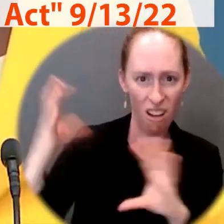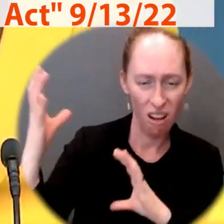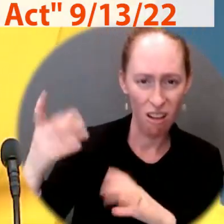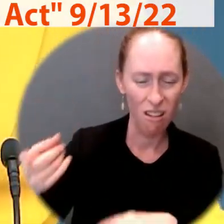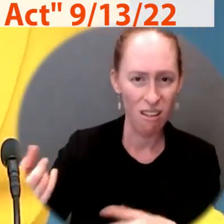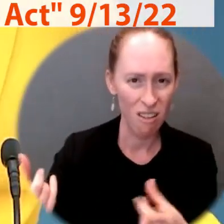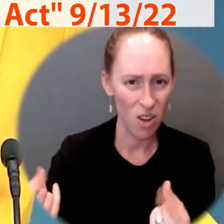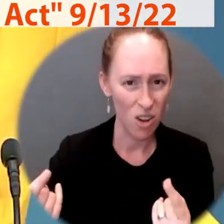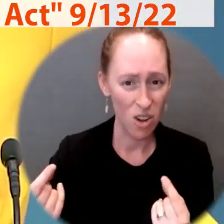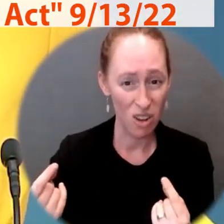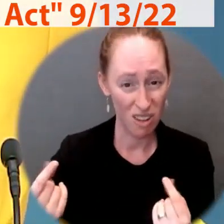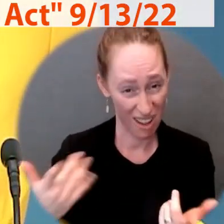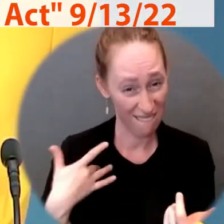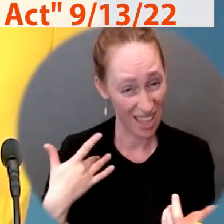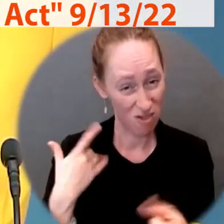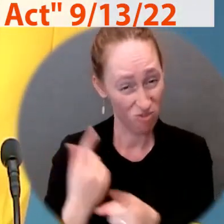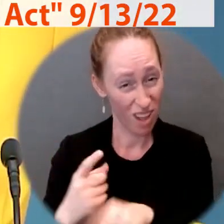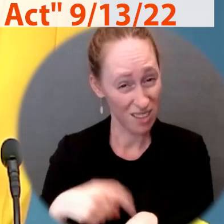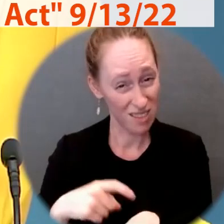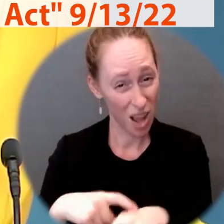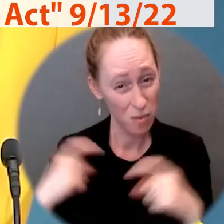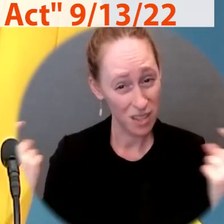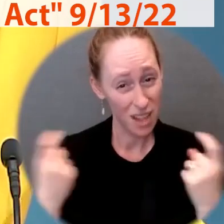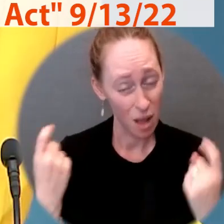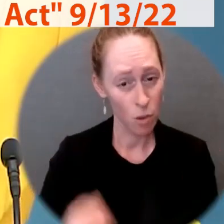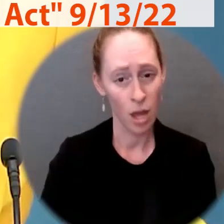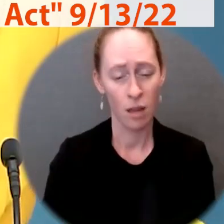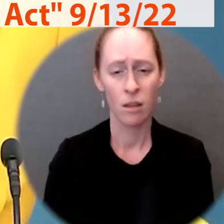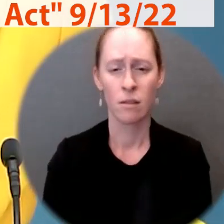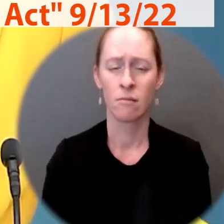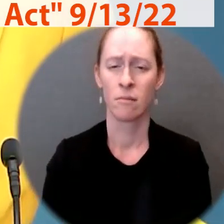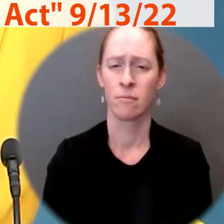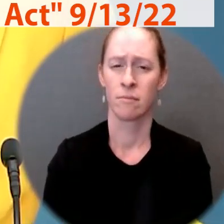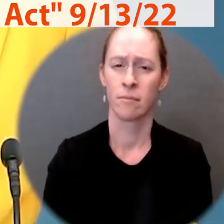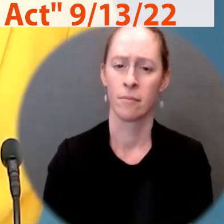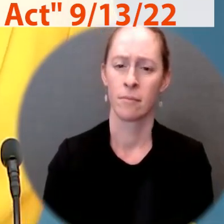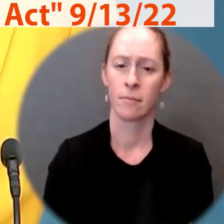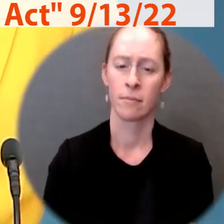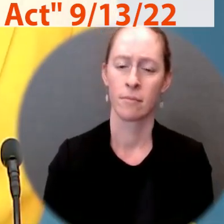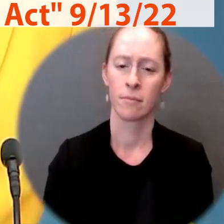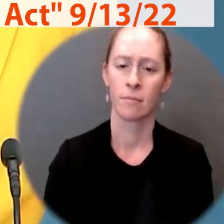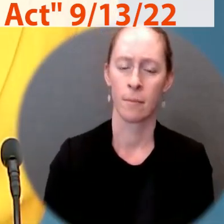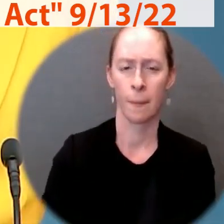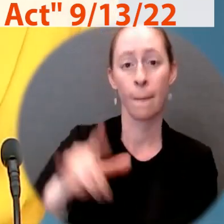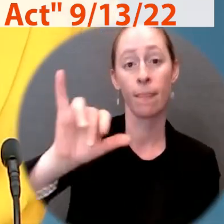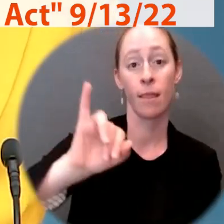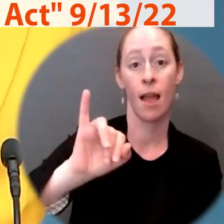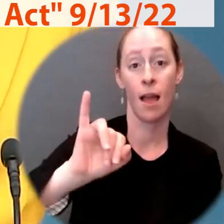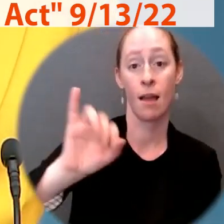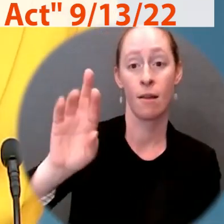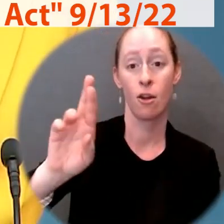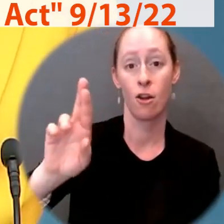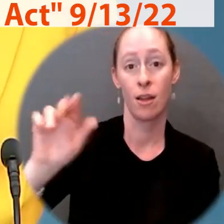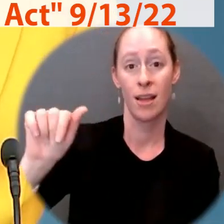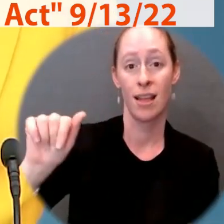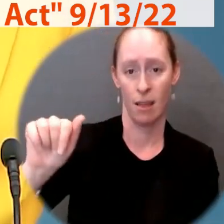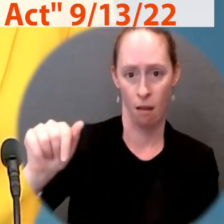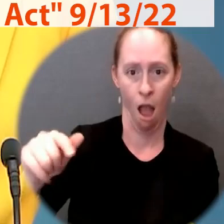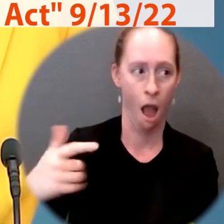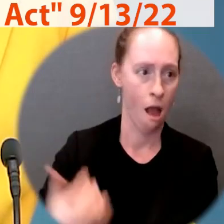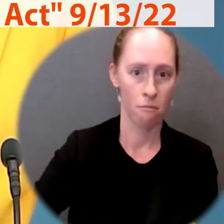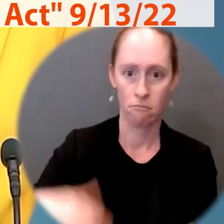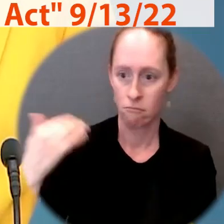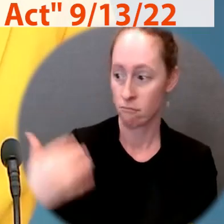I think if we look at the picture more broadly about what this means, because we have to remember the Inflation Reduction Act is